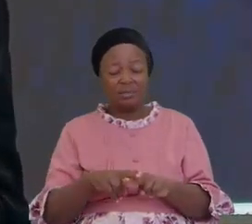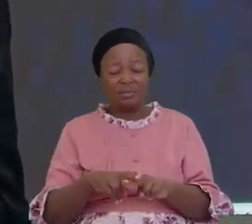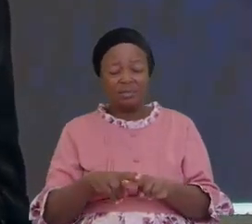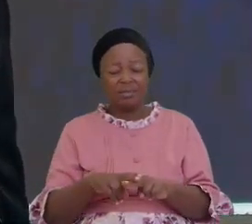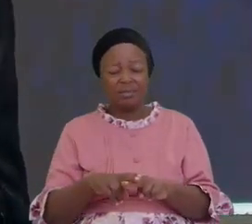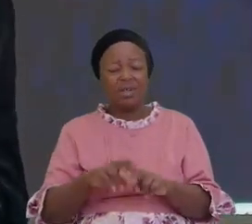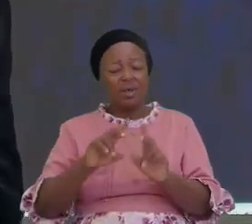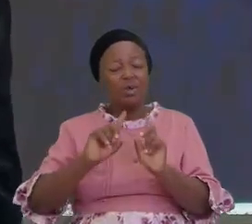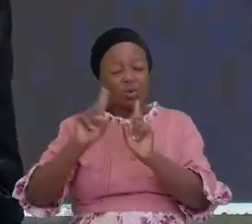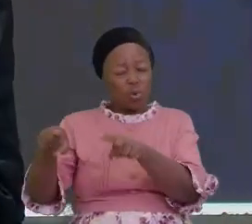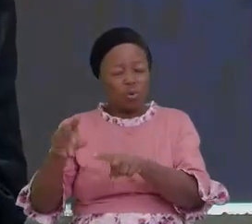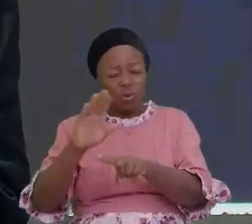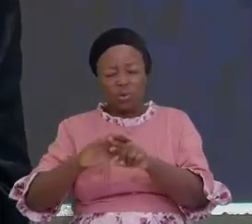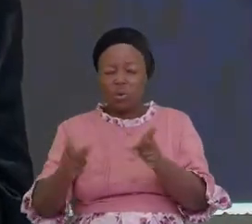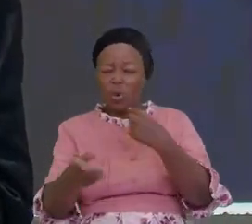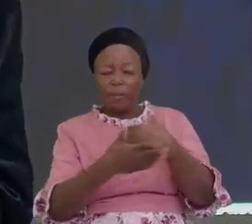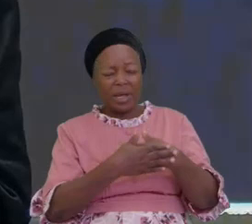Go, don't draw back.